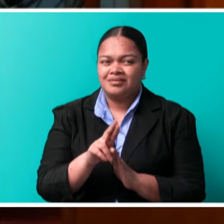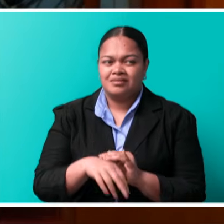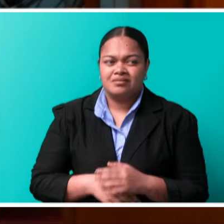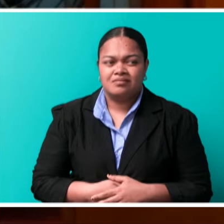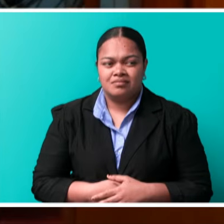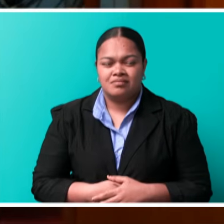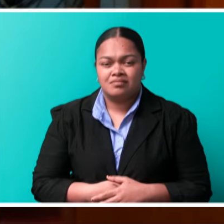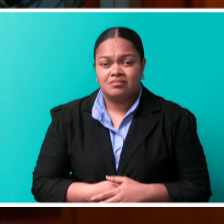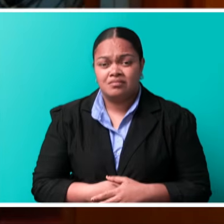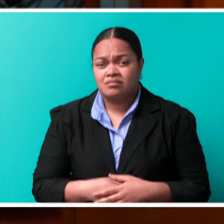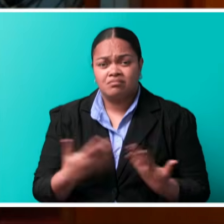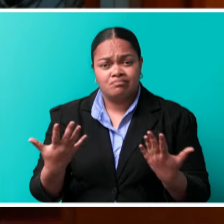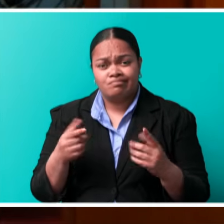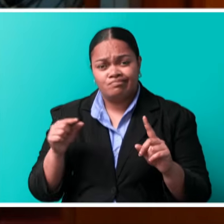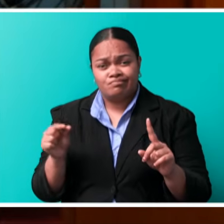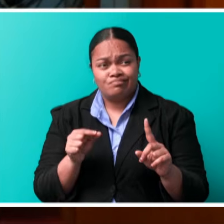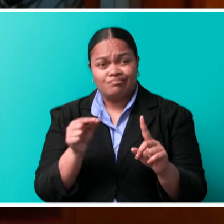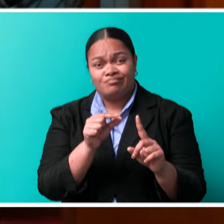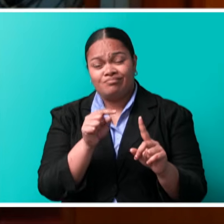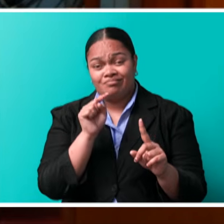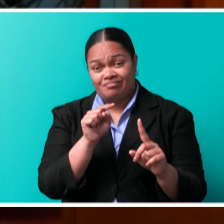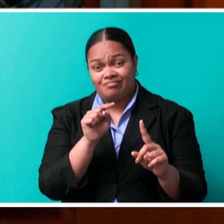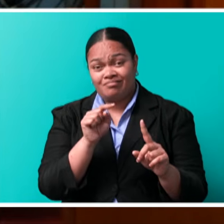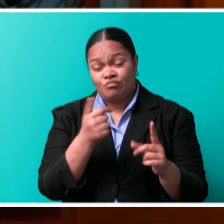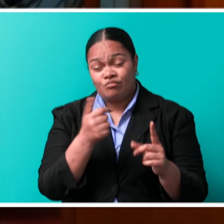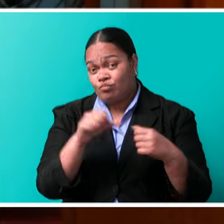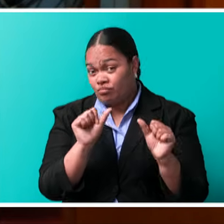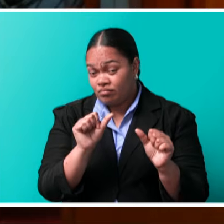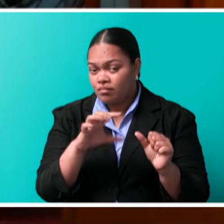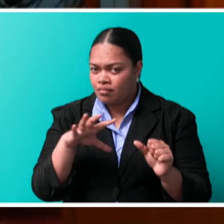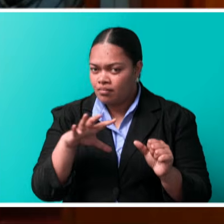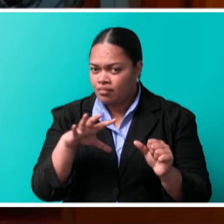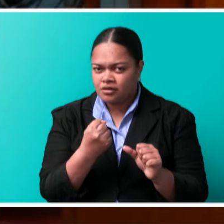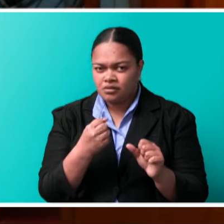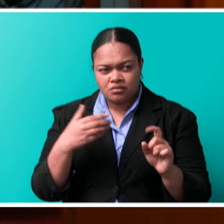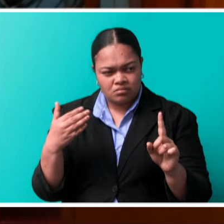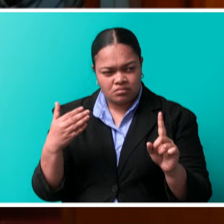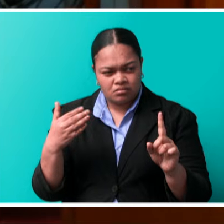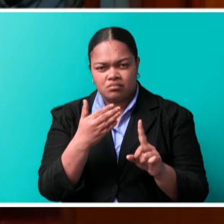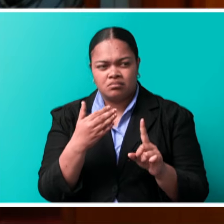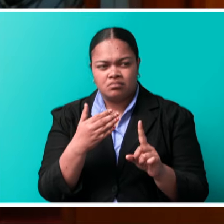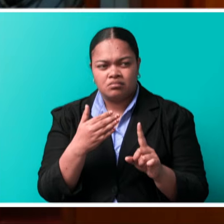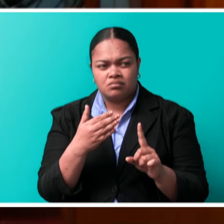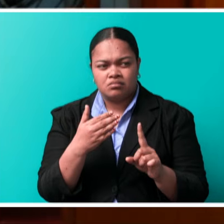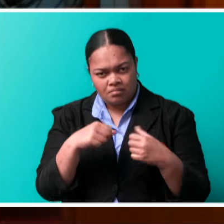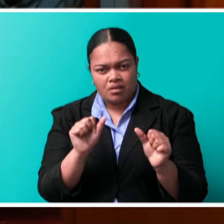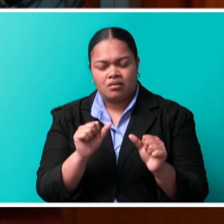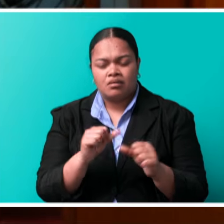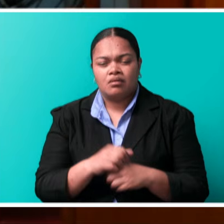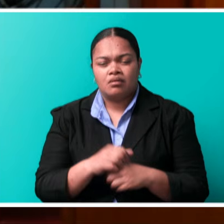Pathway to prosperity must be productivity-driven and private sector enabled.